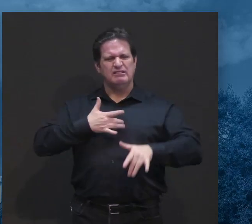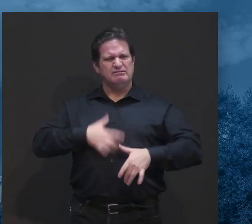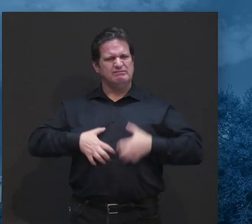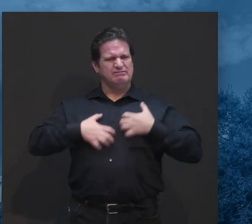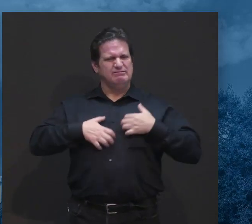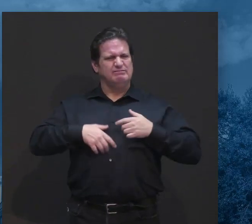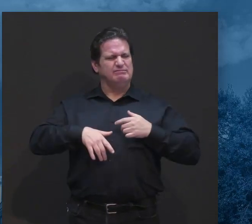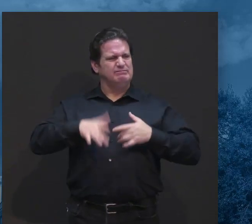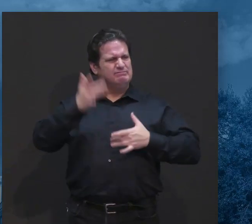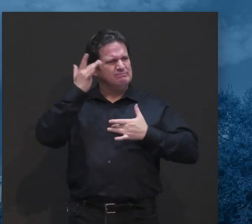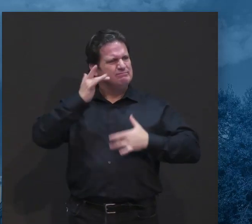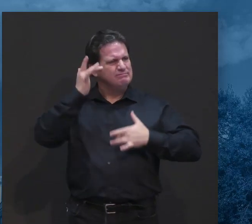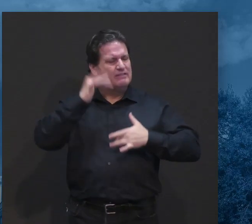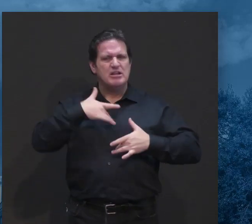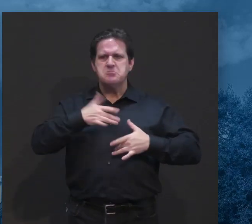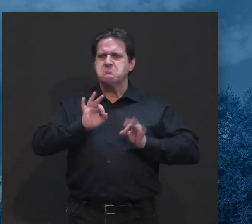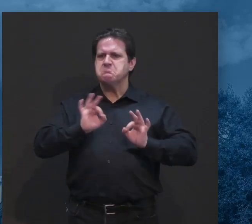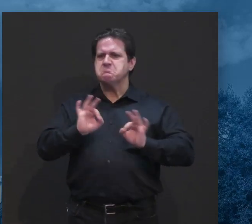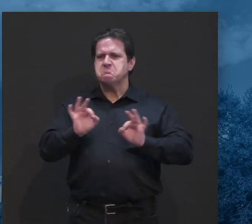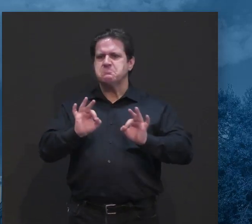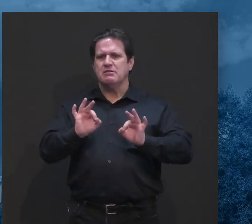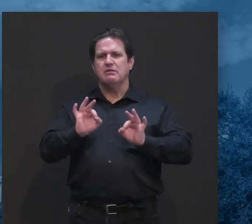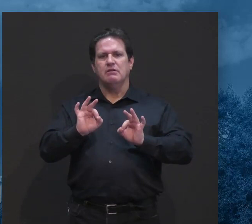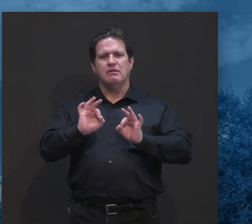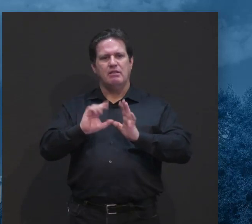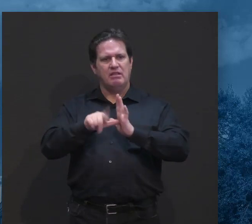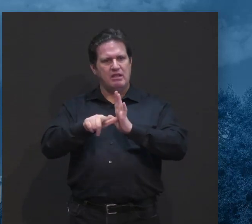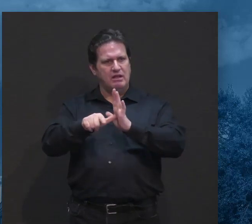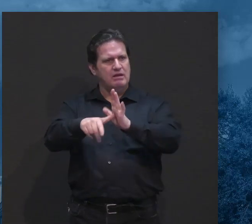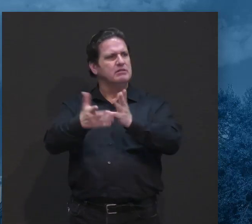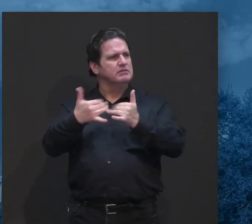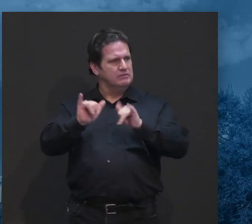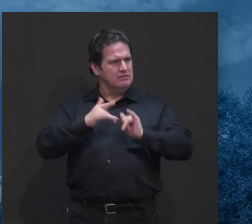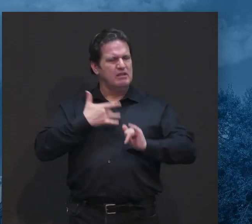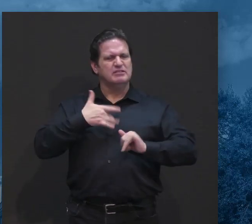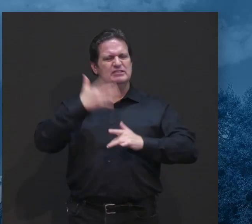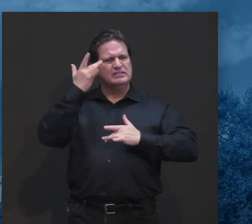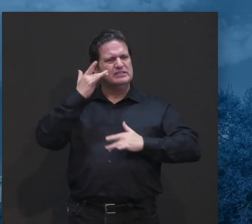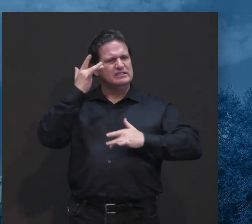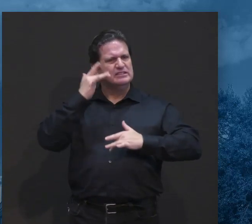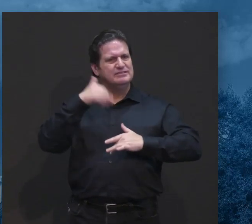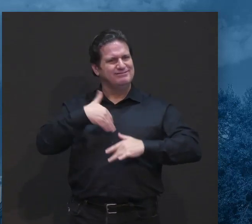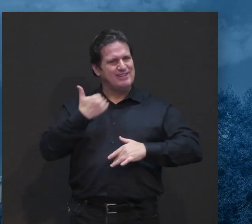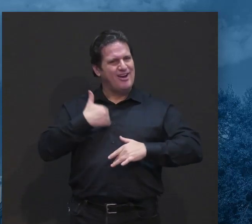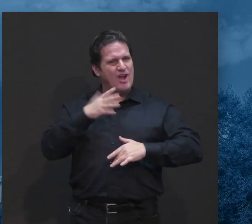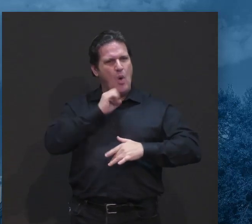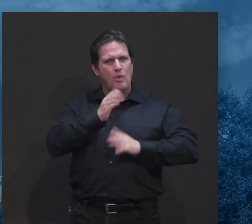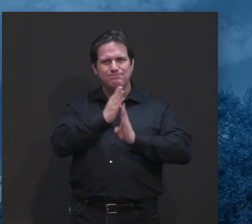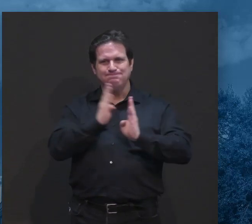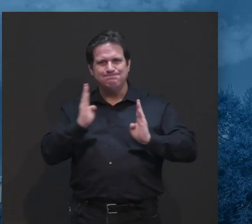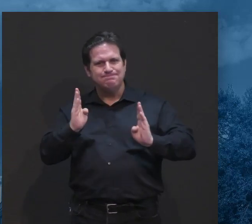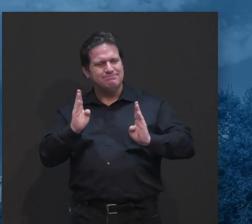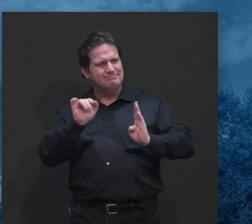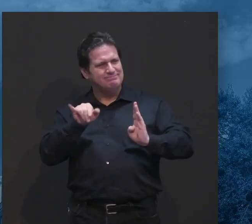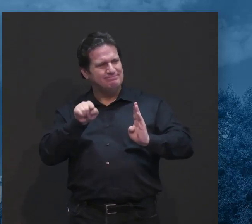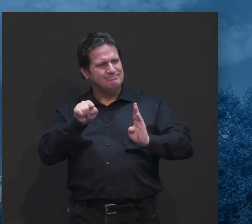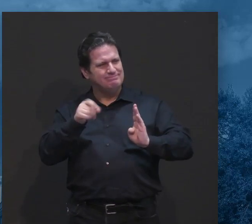often, feels like this virus isn't going to impact them, but that is certainly an age group